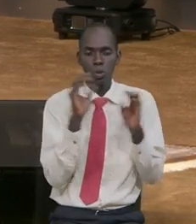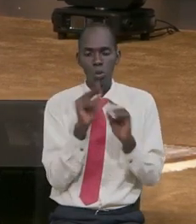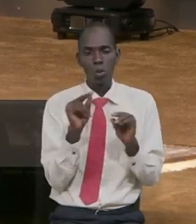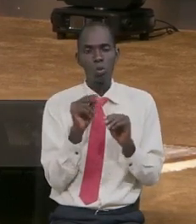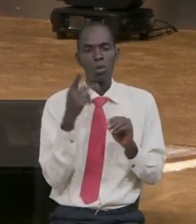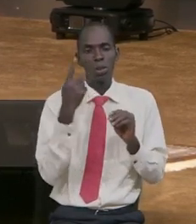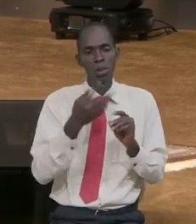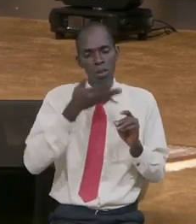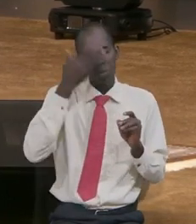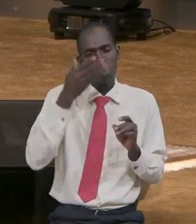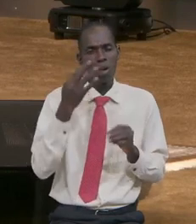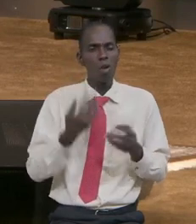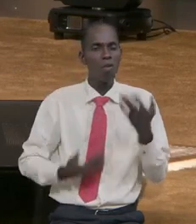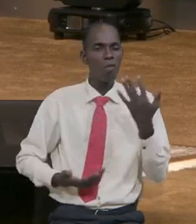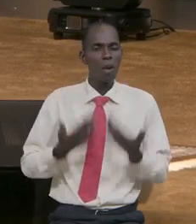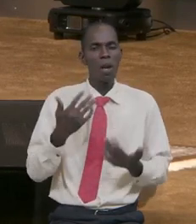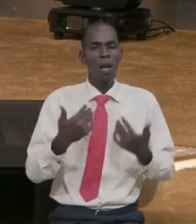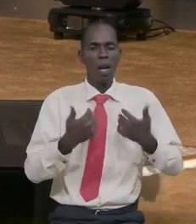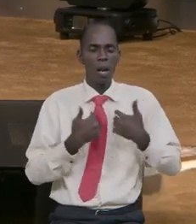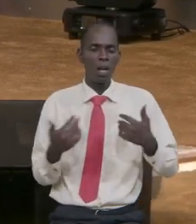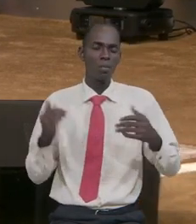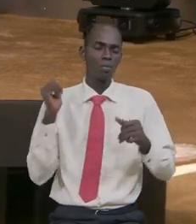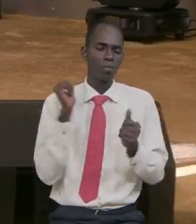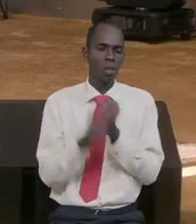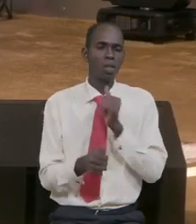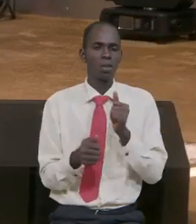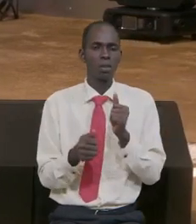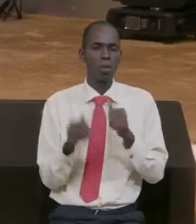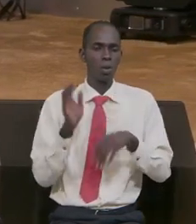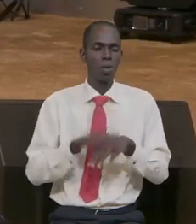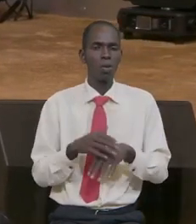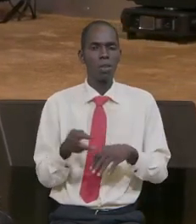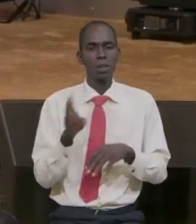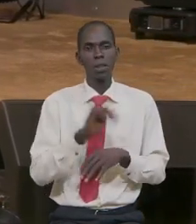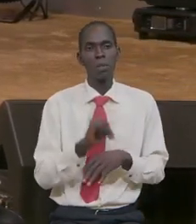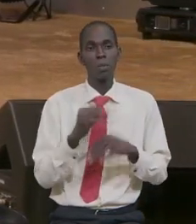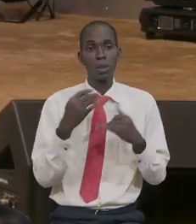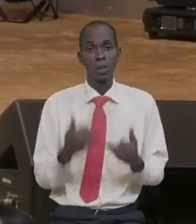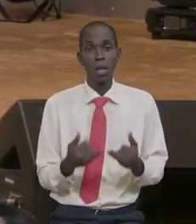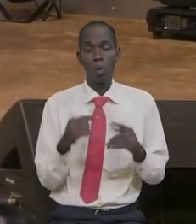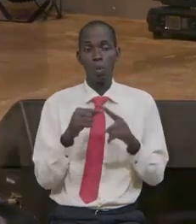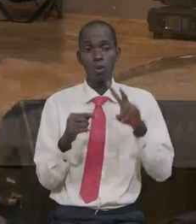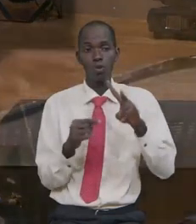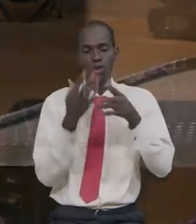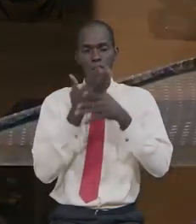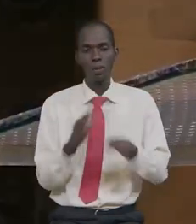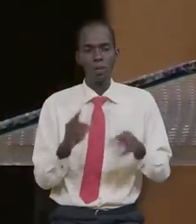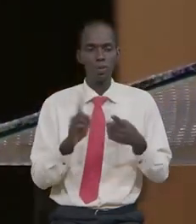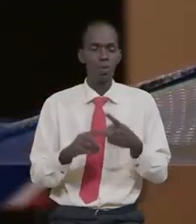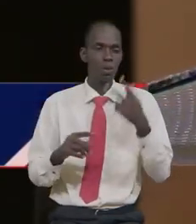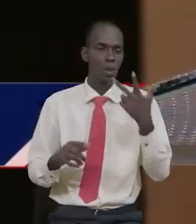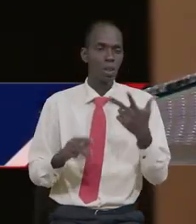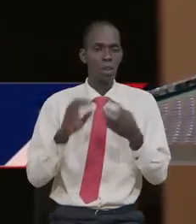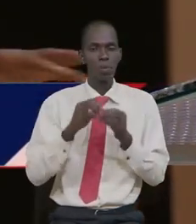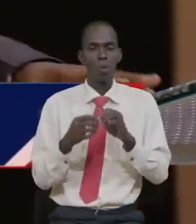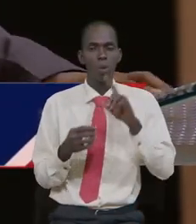of fire had passed on them. We're dividing this into three parts. Number one, we're